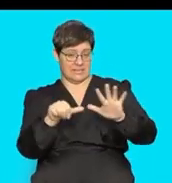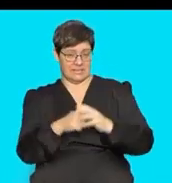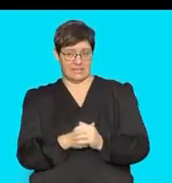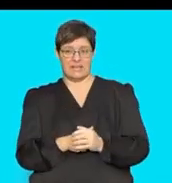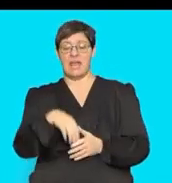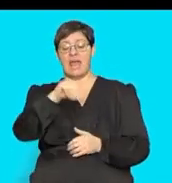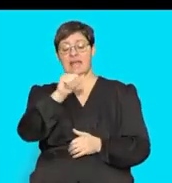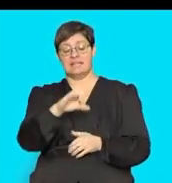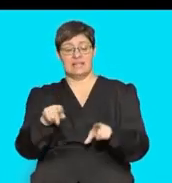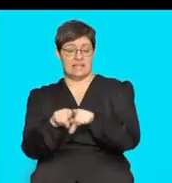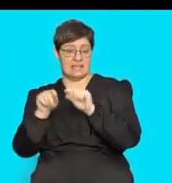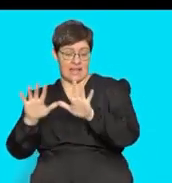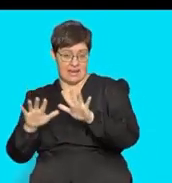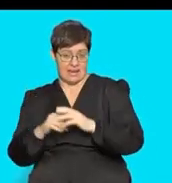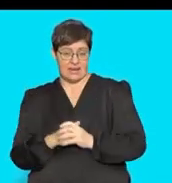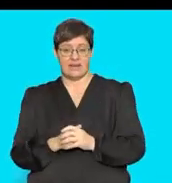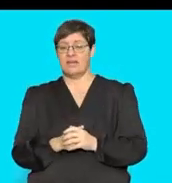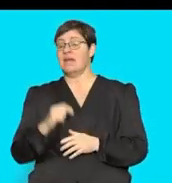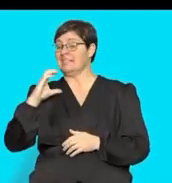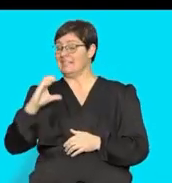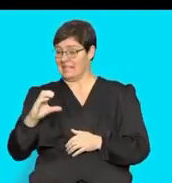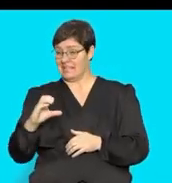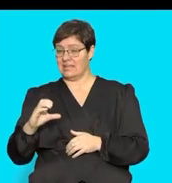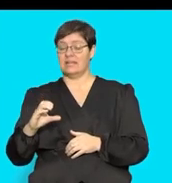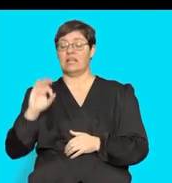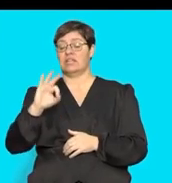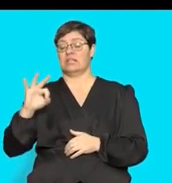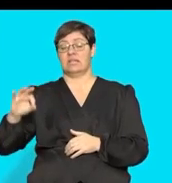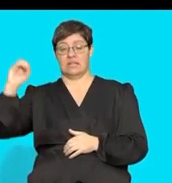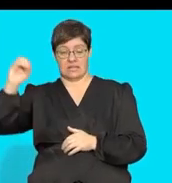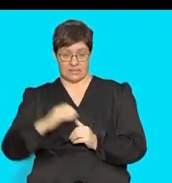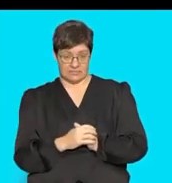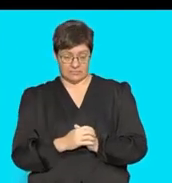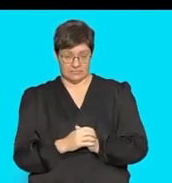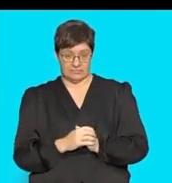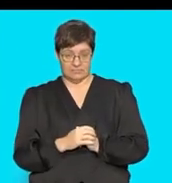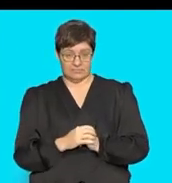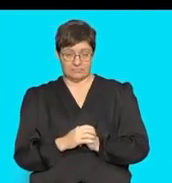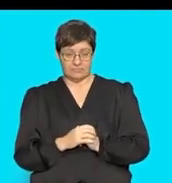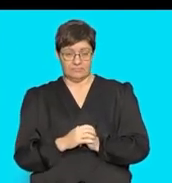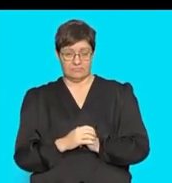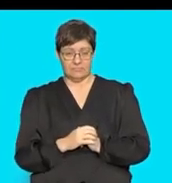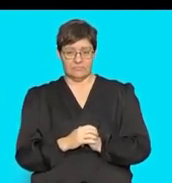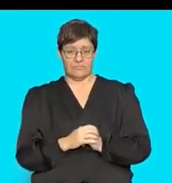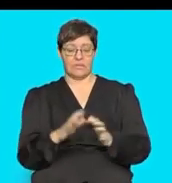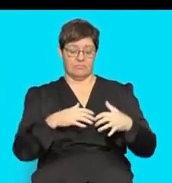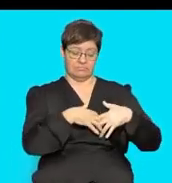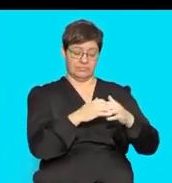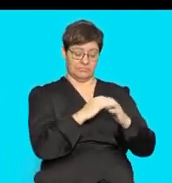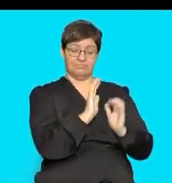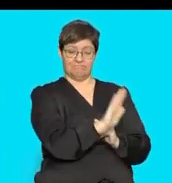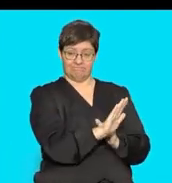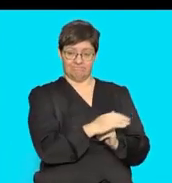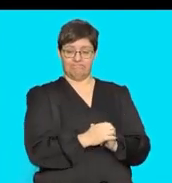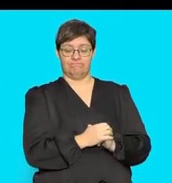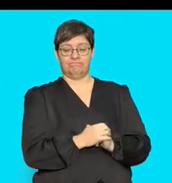6, AC equal to 10, and C equals to 33. So we would draw the triangle